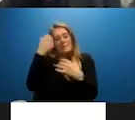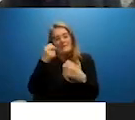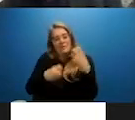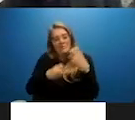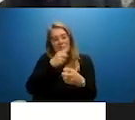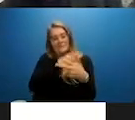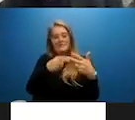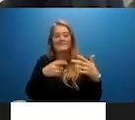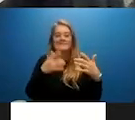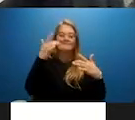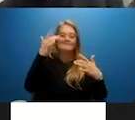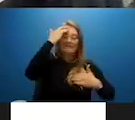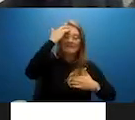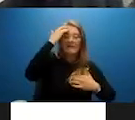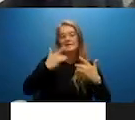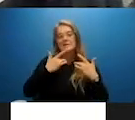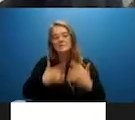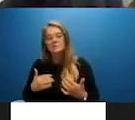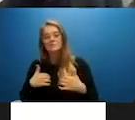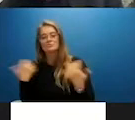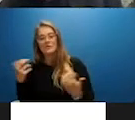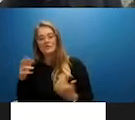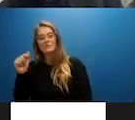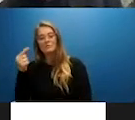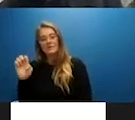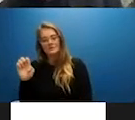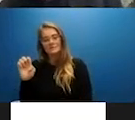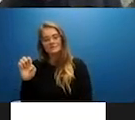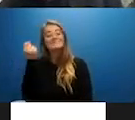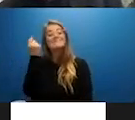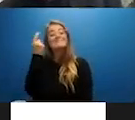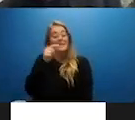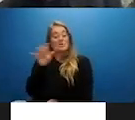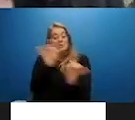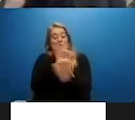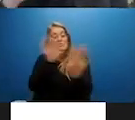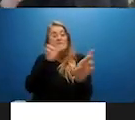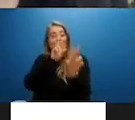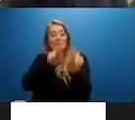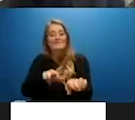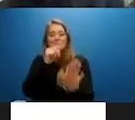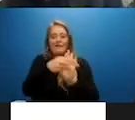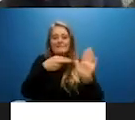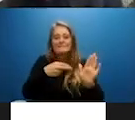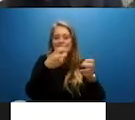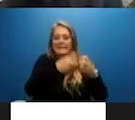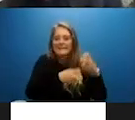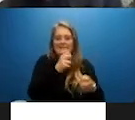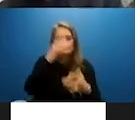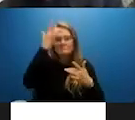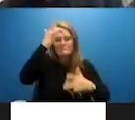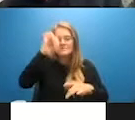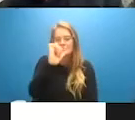Anxiety, depression, and rage. They are trauma reactions. They are not mental illness. There is no mental